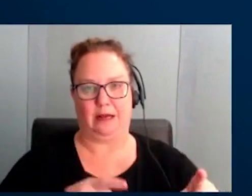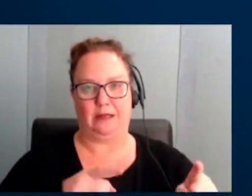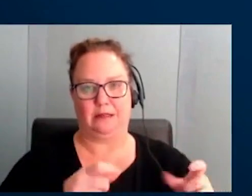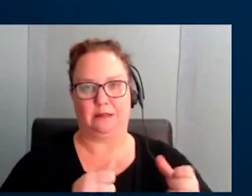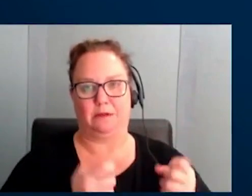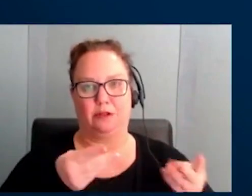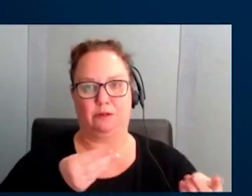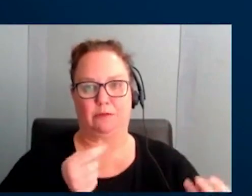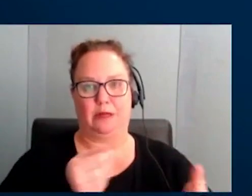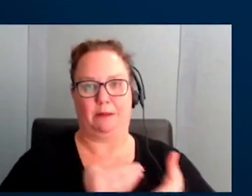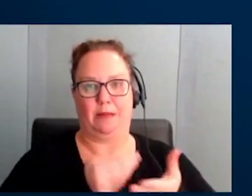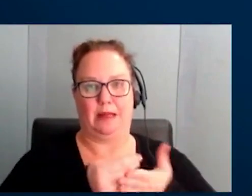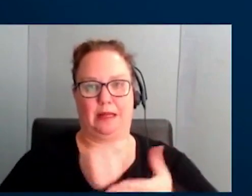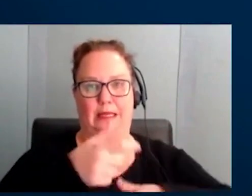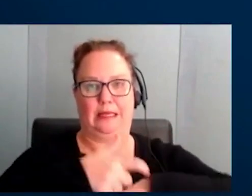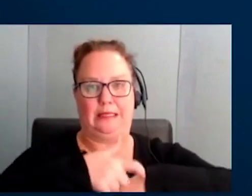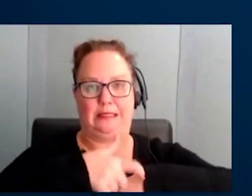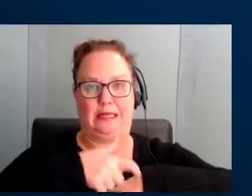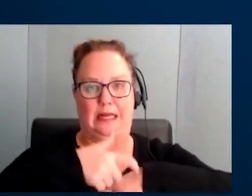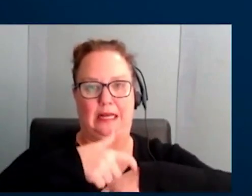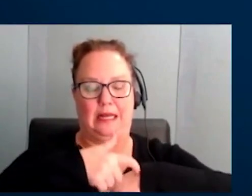I spent so much time. I